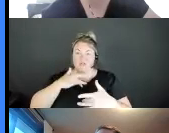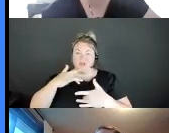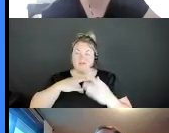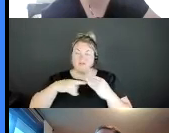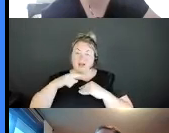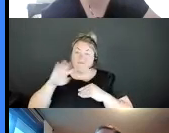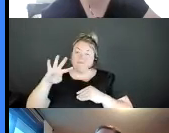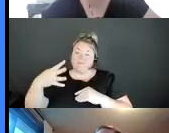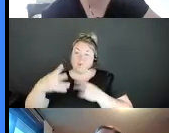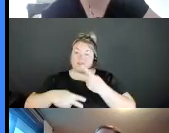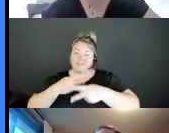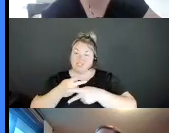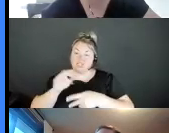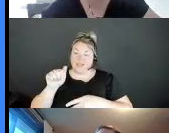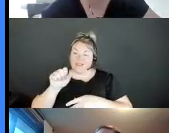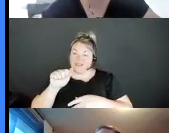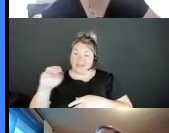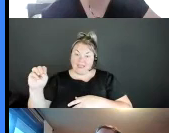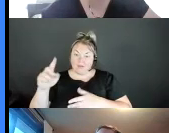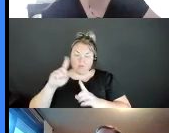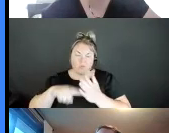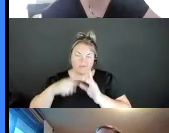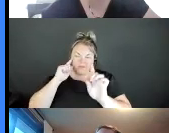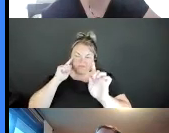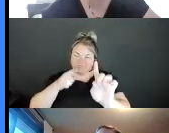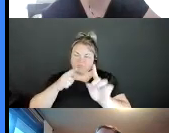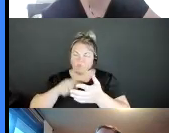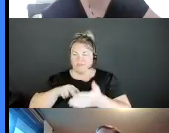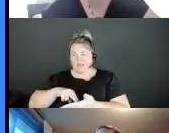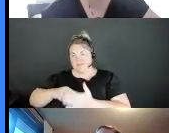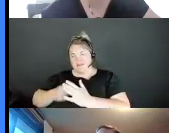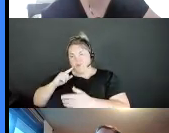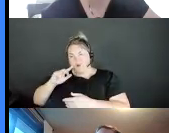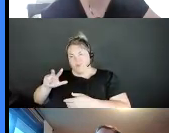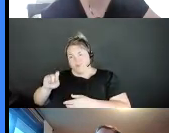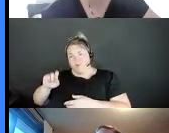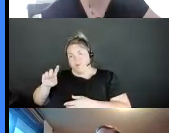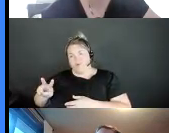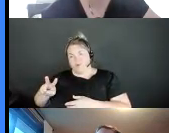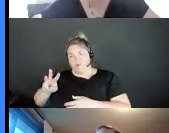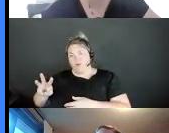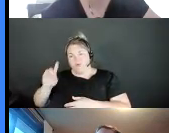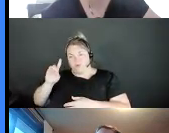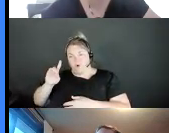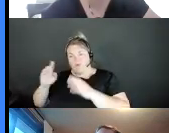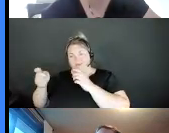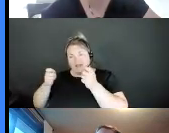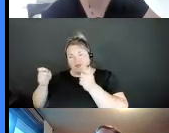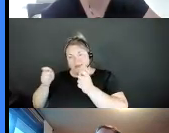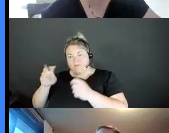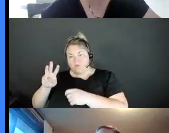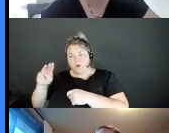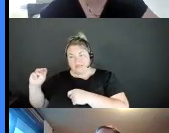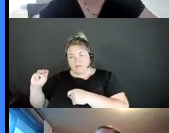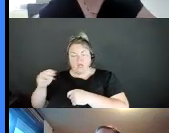where that's going to go. What does that mean for 3.2 withdrawal management? And we didn't get the chance